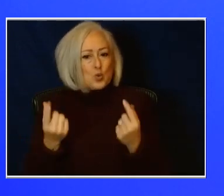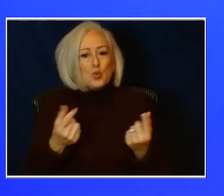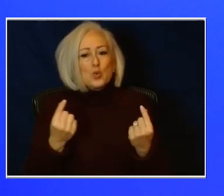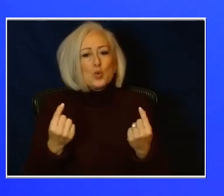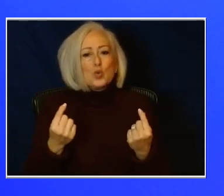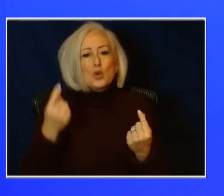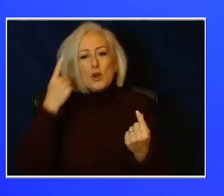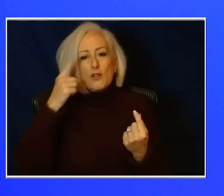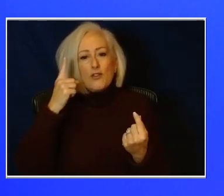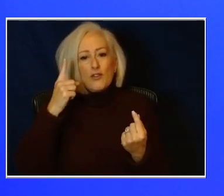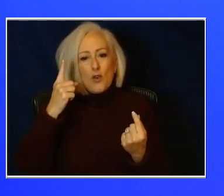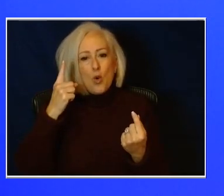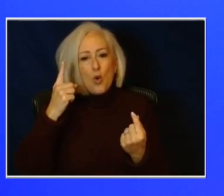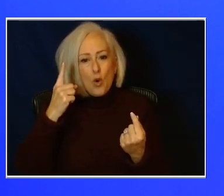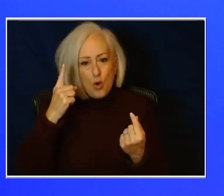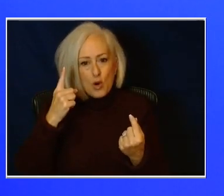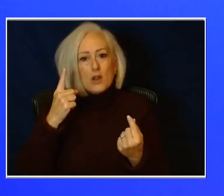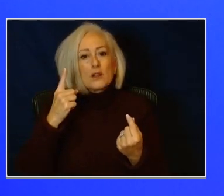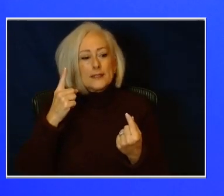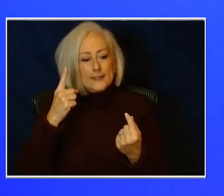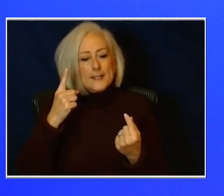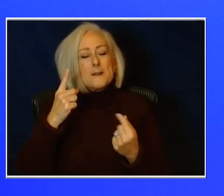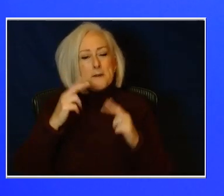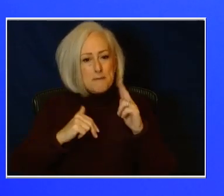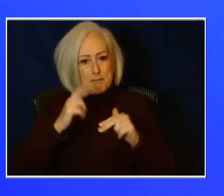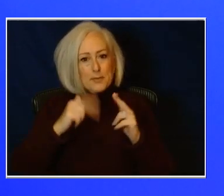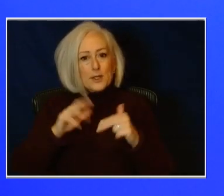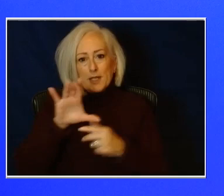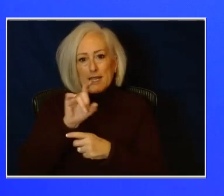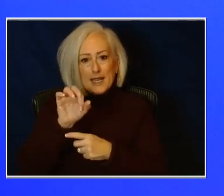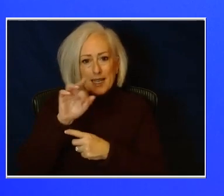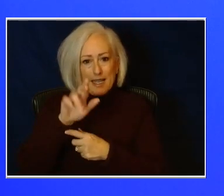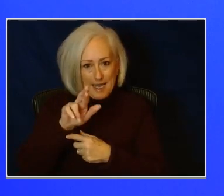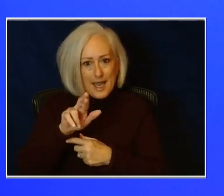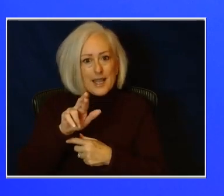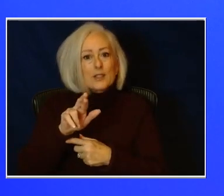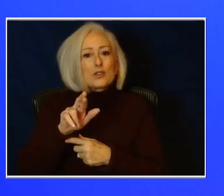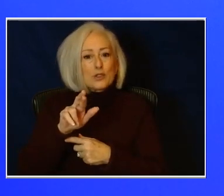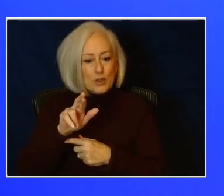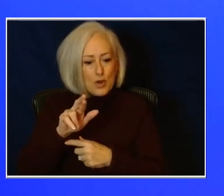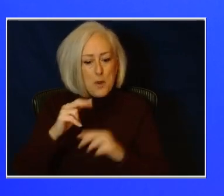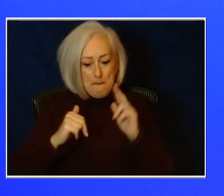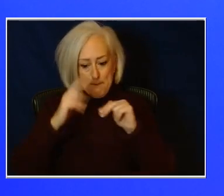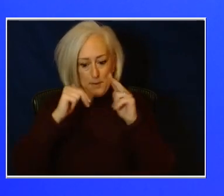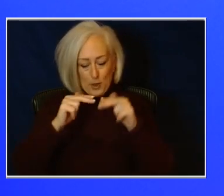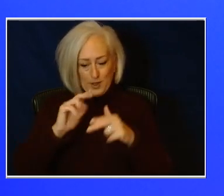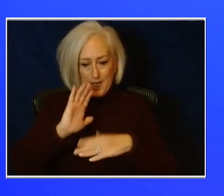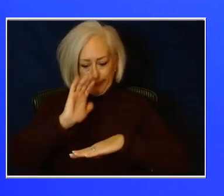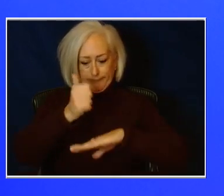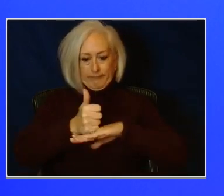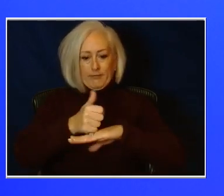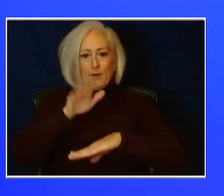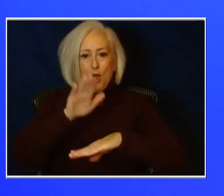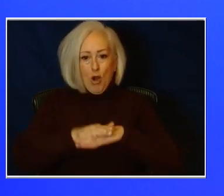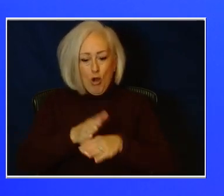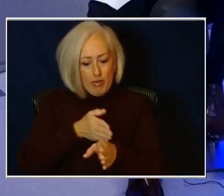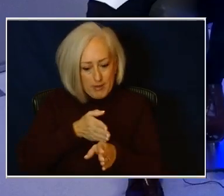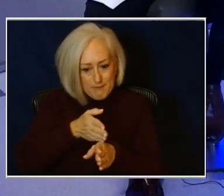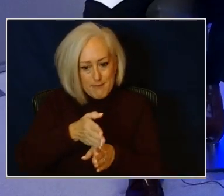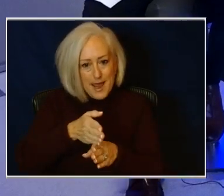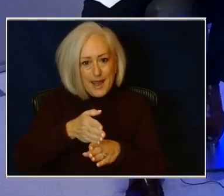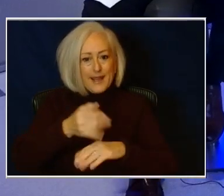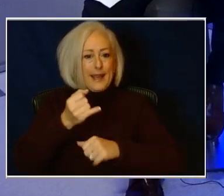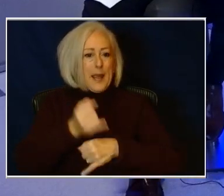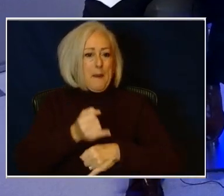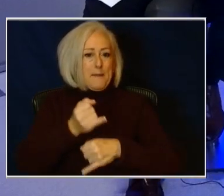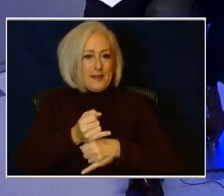build a signature cancer building on the medical center campus, and that's going to occupy a lot of our time over the next few months. It is